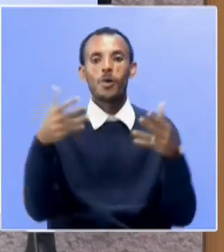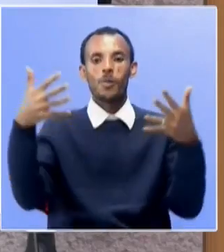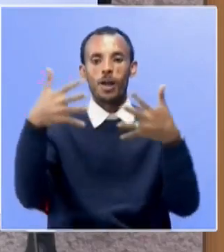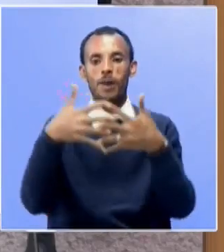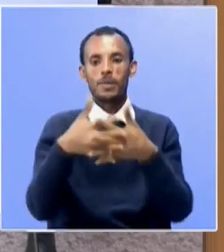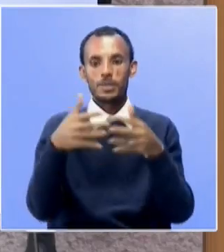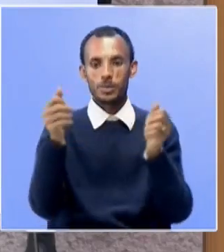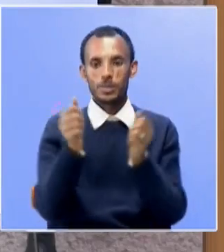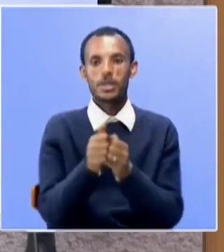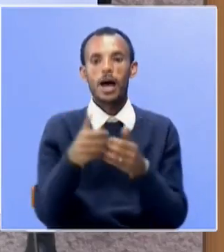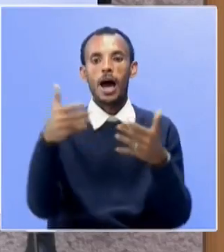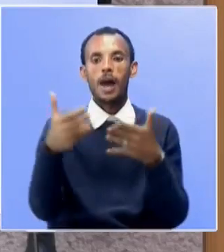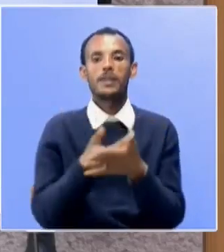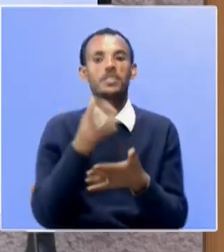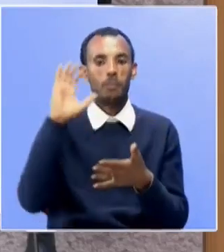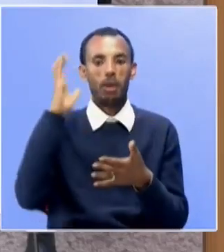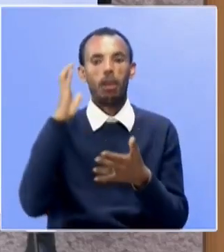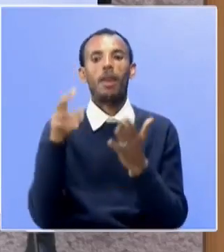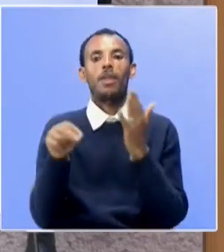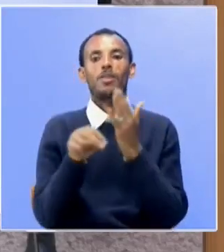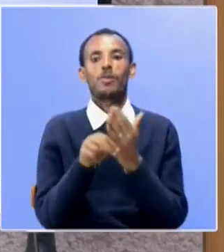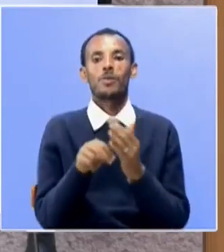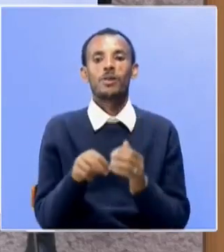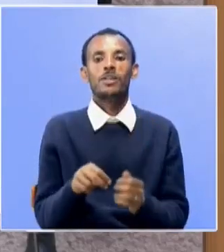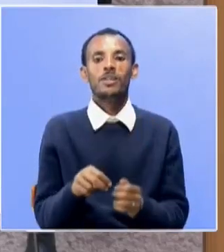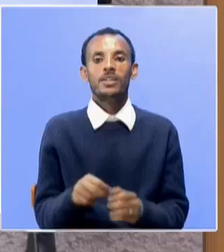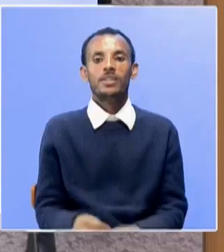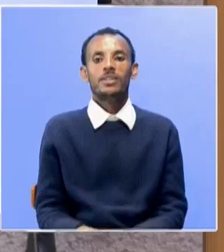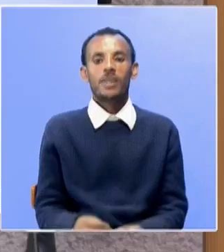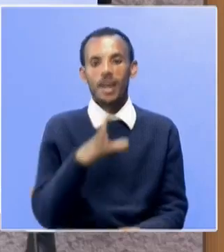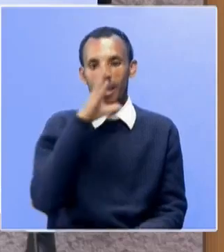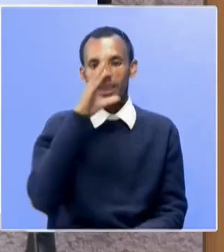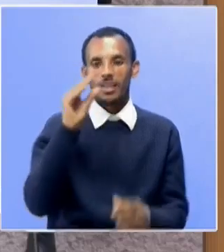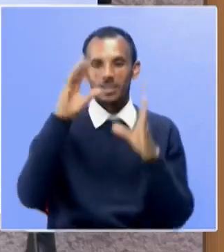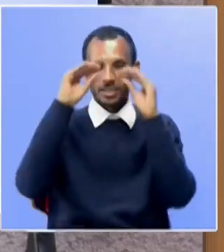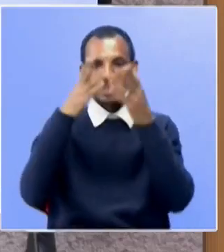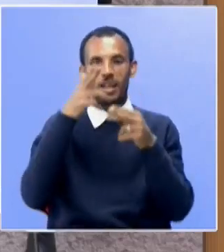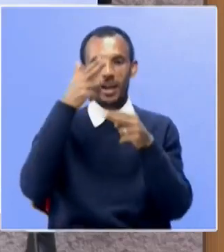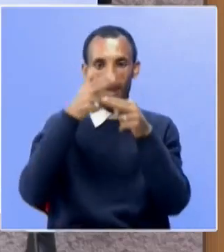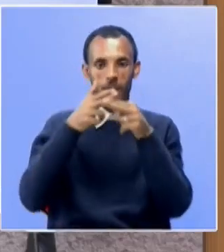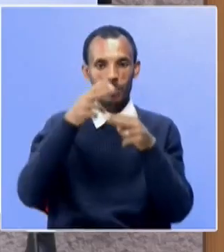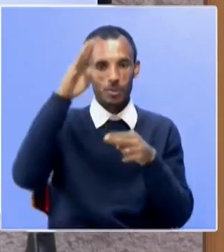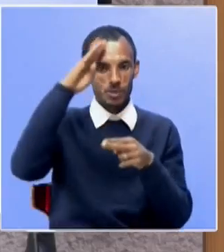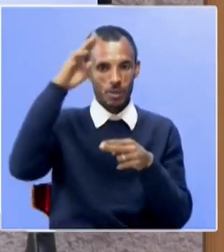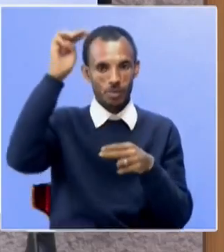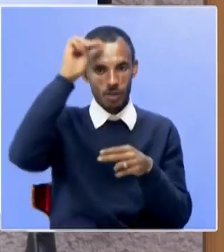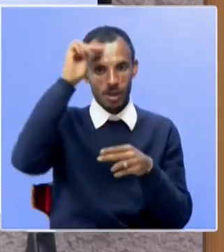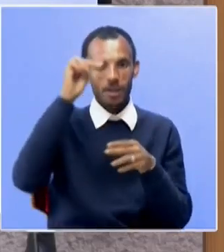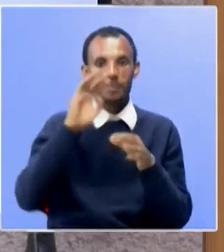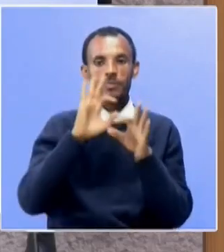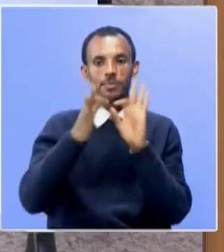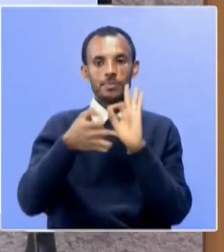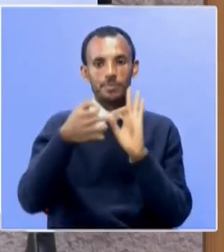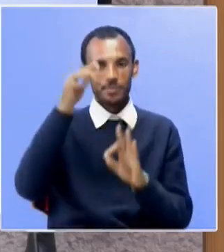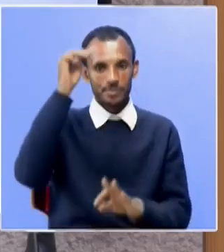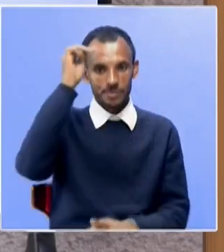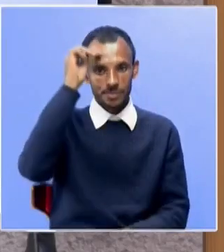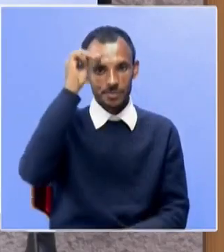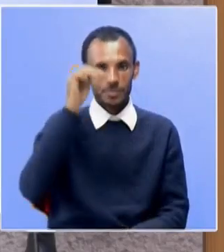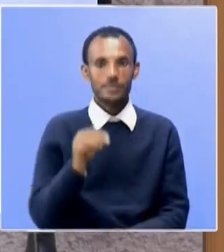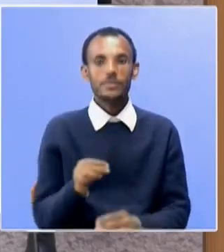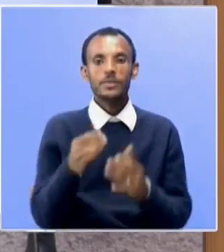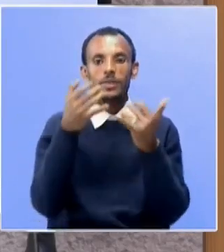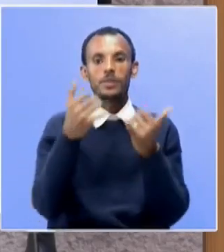in collaboration with Addis Media Network. And I am Zuna Makonnen.